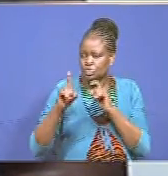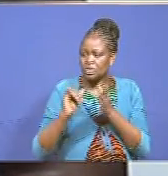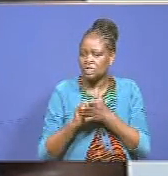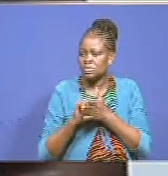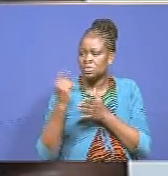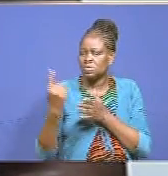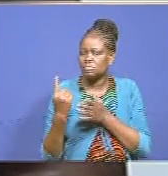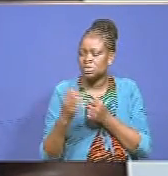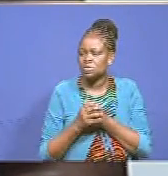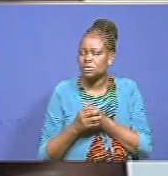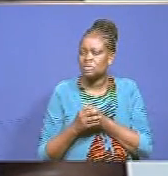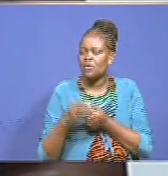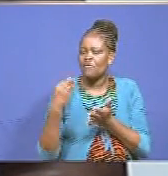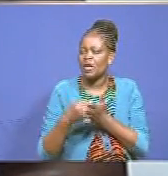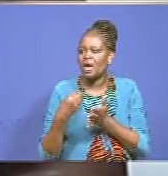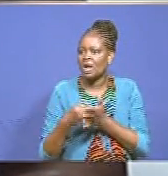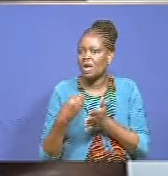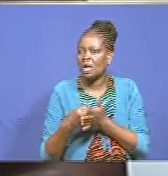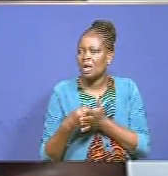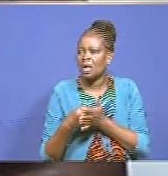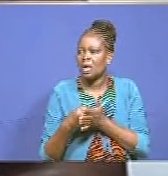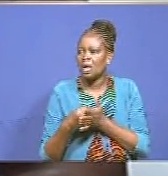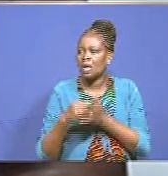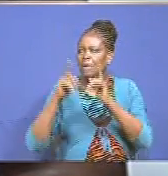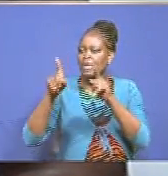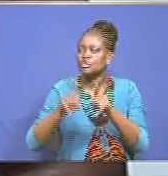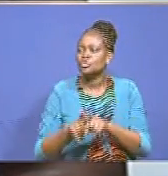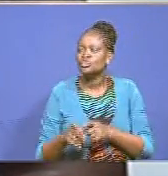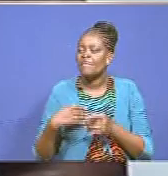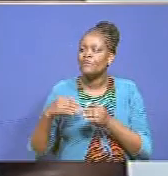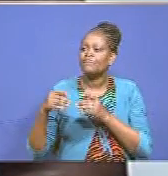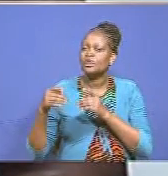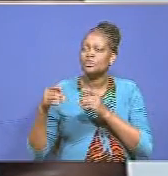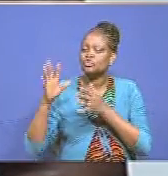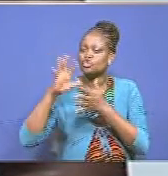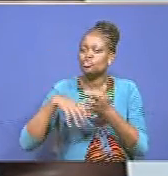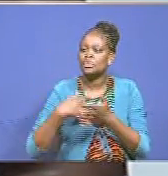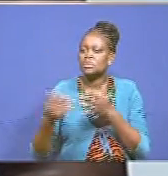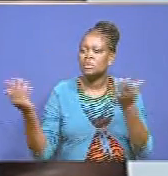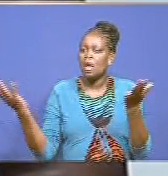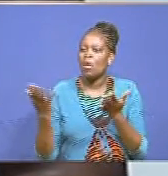about funds. Uh-huh. Yeah. Uh-huh. They should also come up with a structured way on how those funds